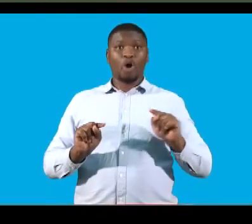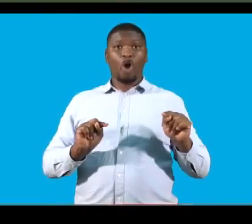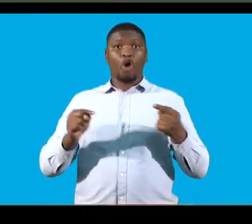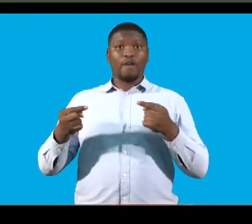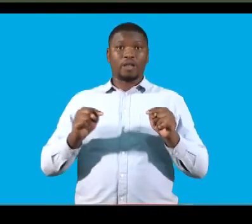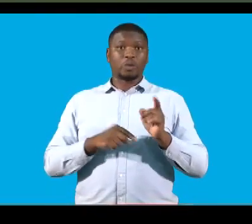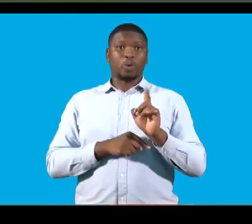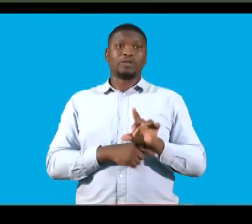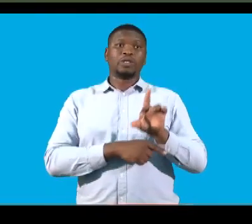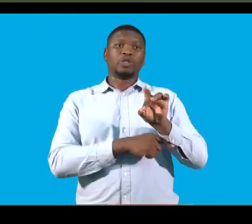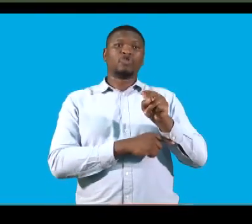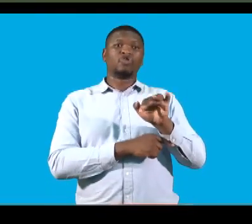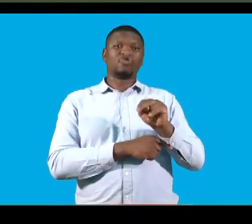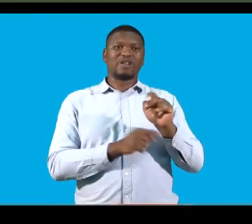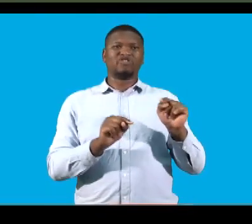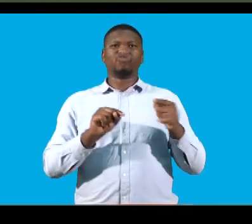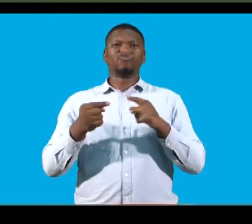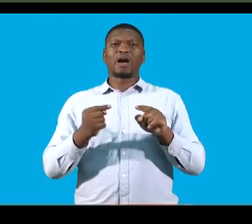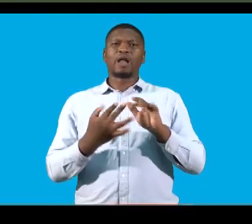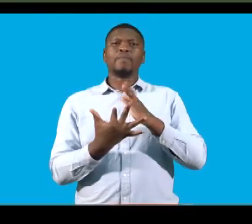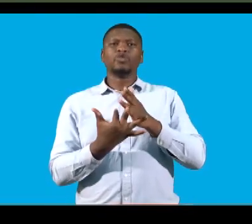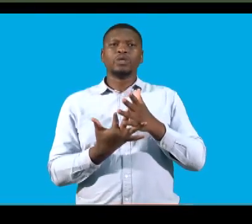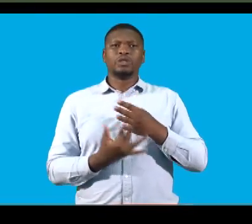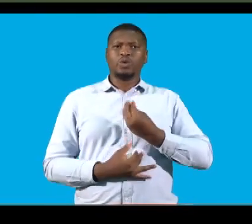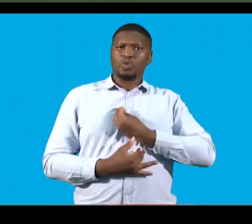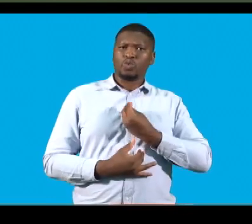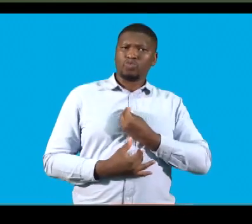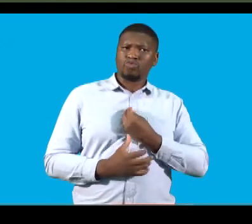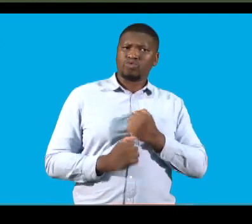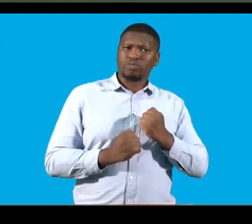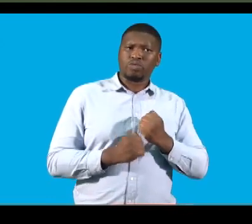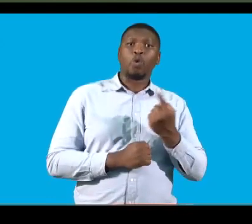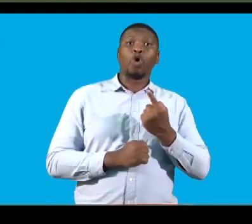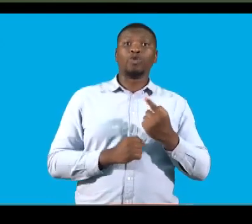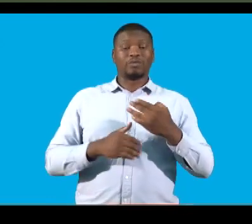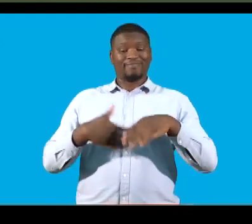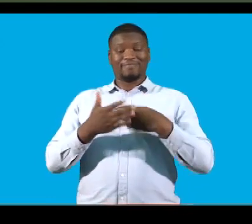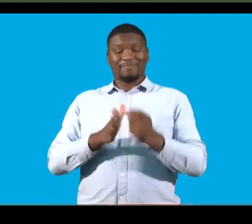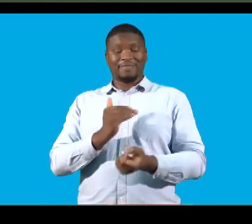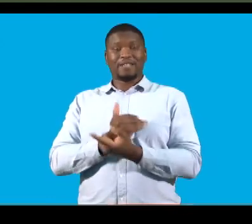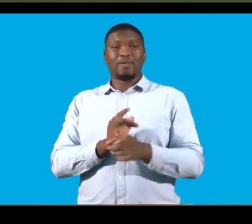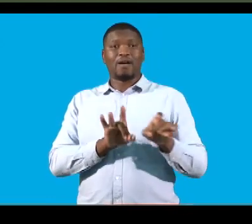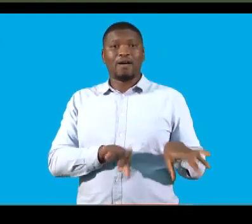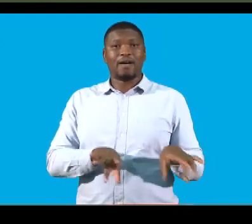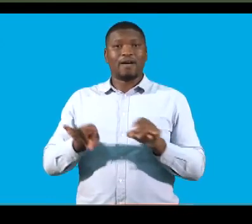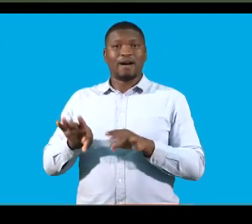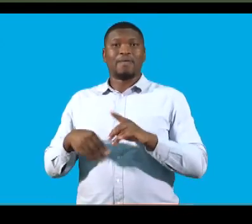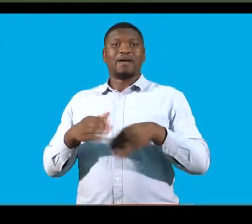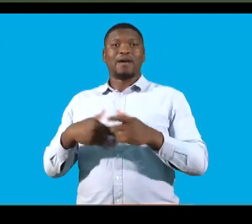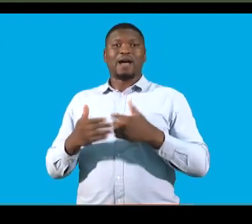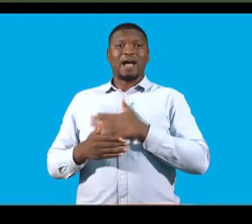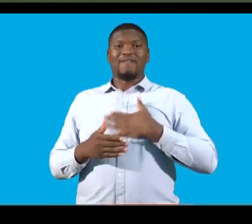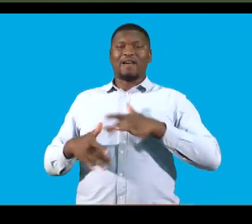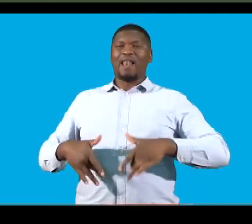Then, the conflict is Dorian's struggle between preserving his youthful beauty and the moral consequences of his